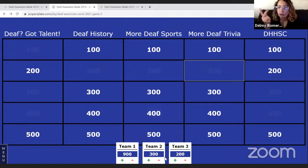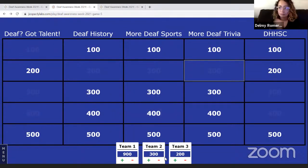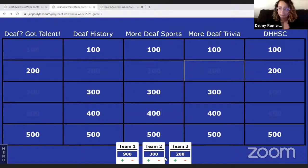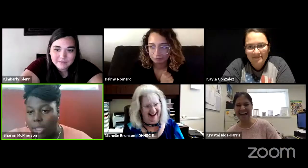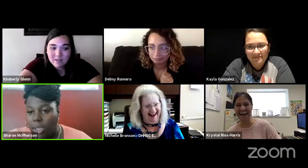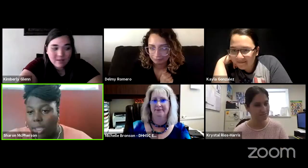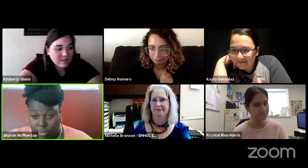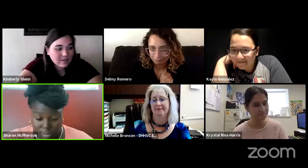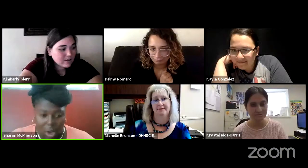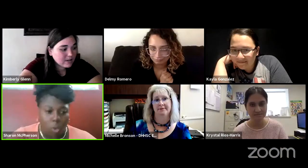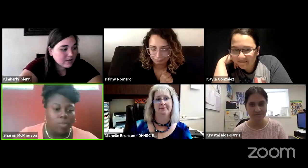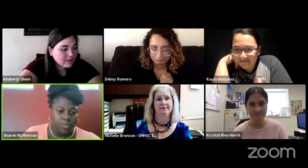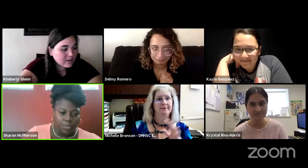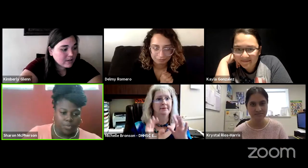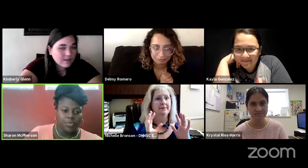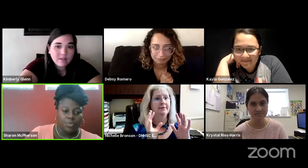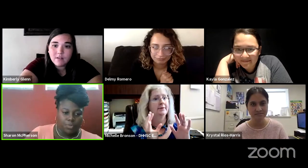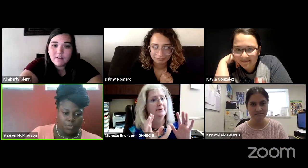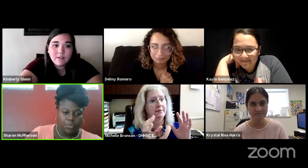Okay.